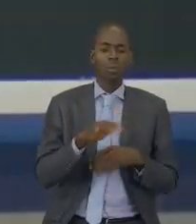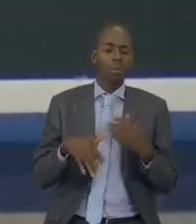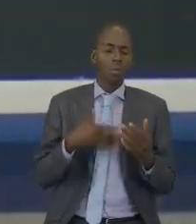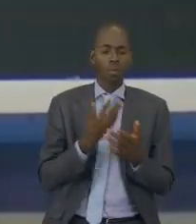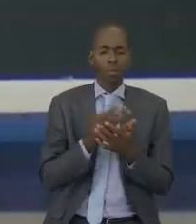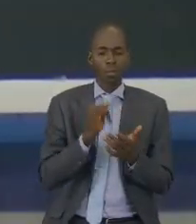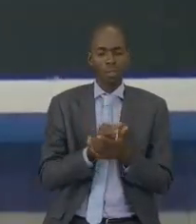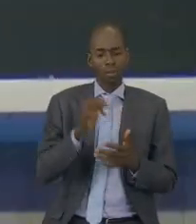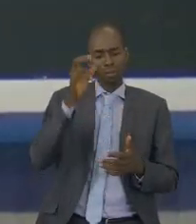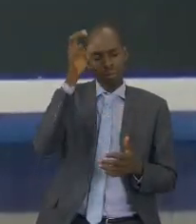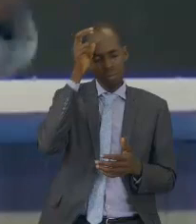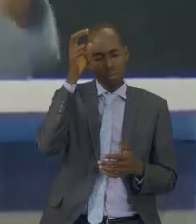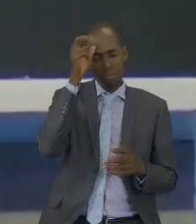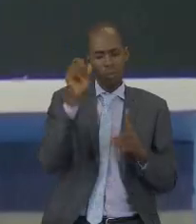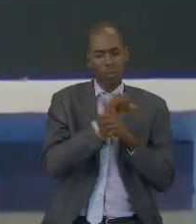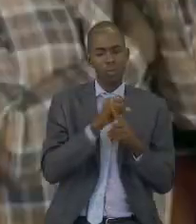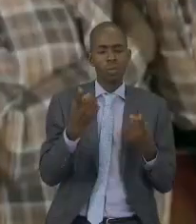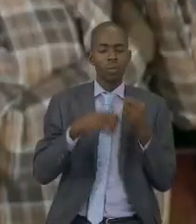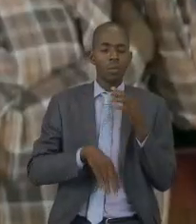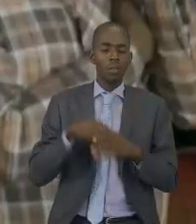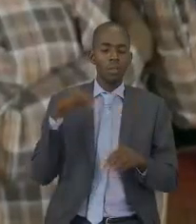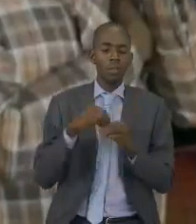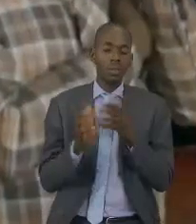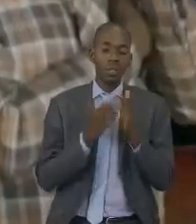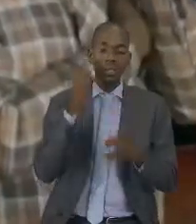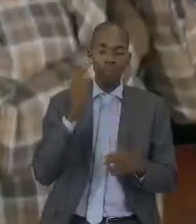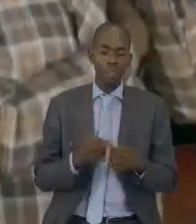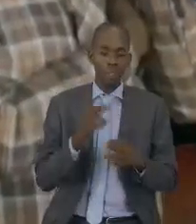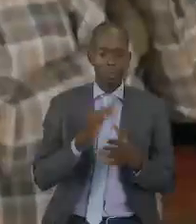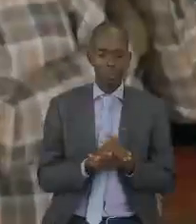demonic afflictions, come out in Jesus' name.